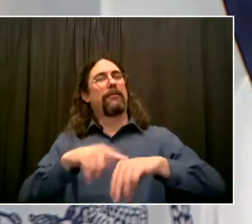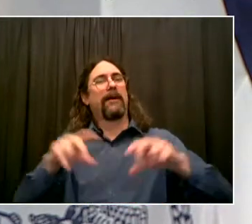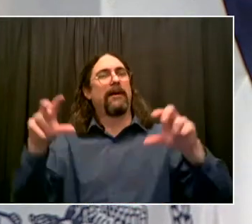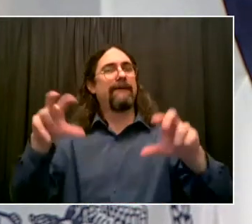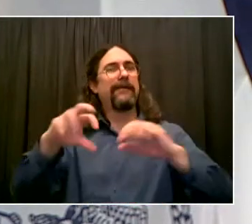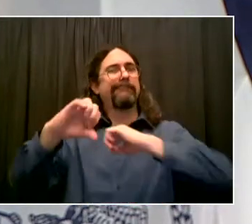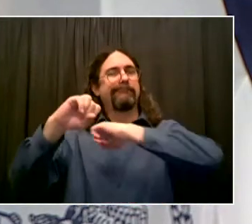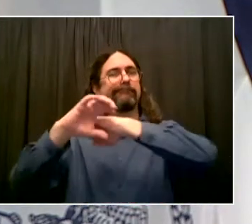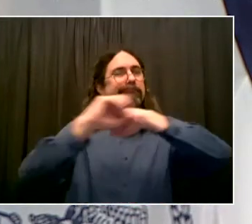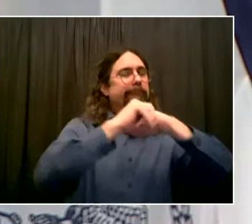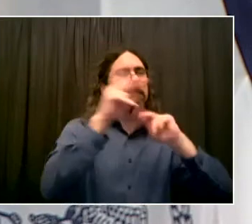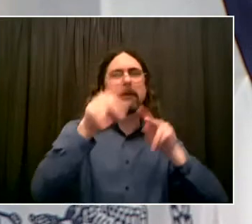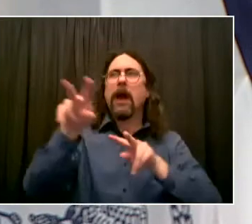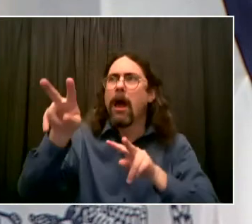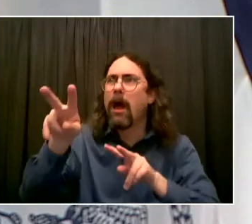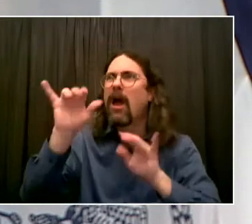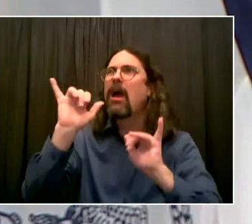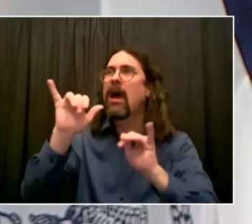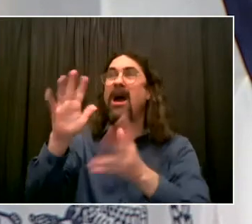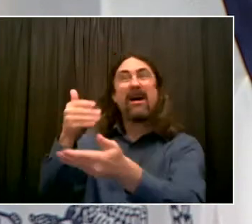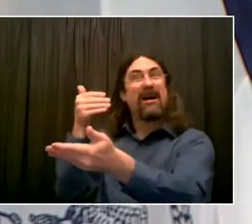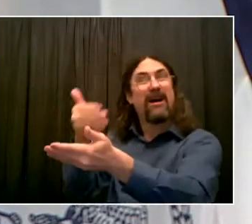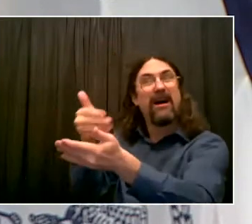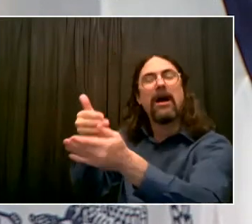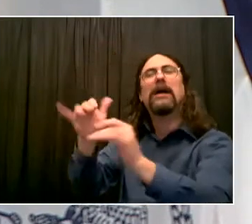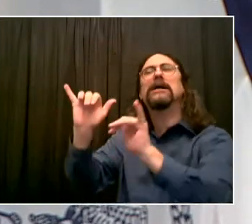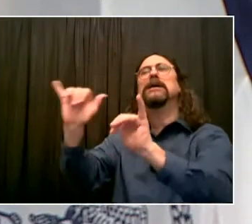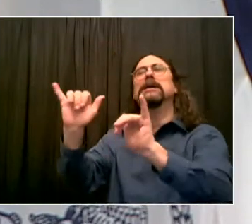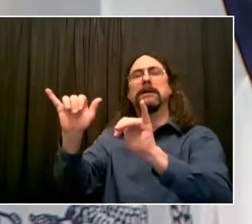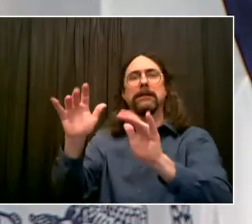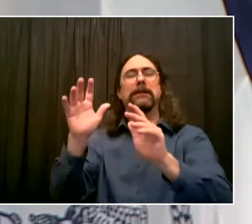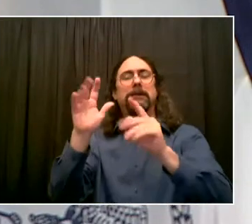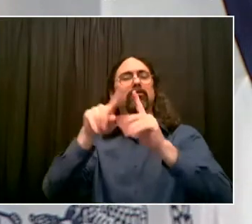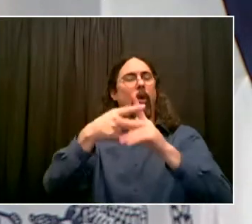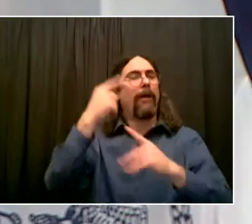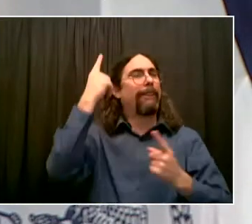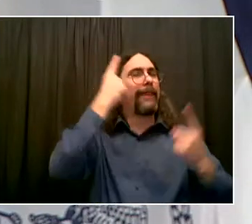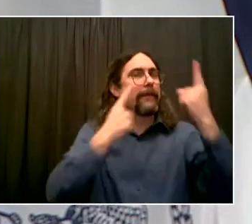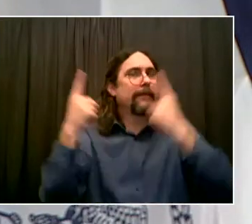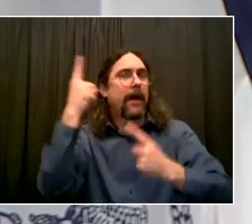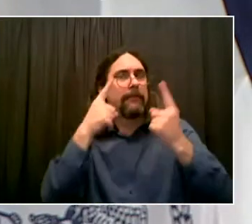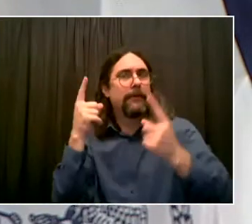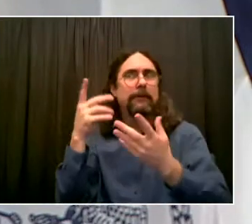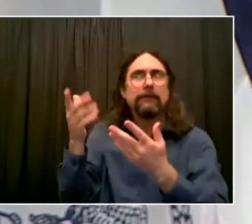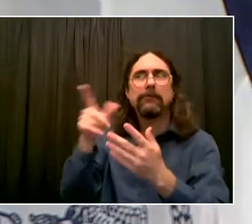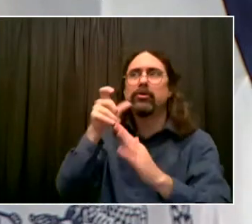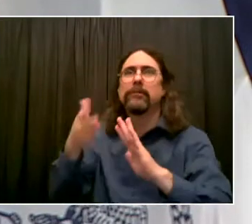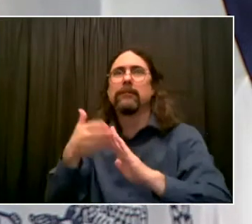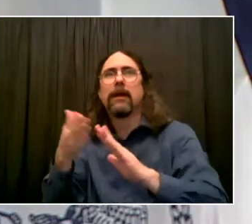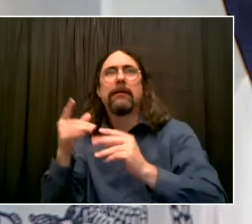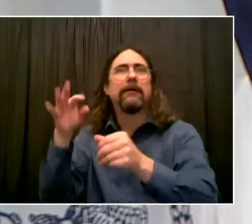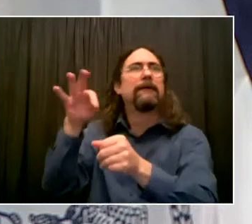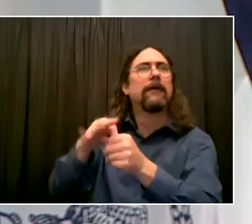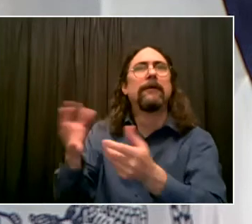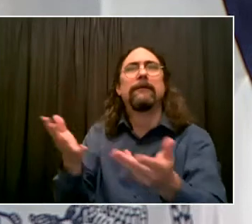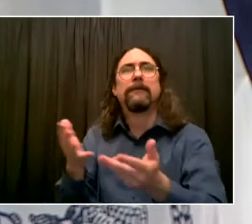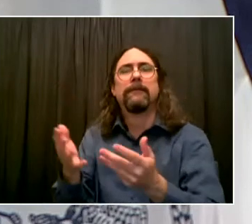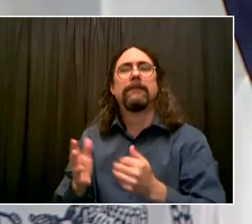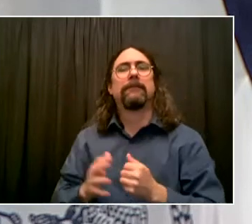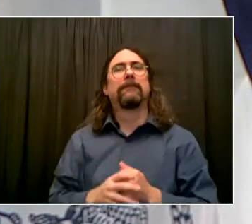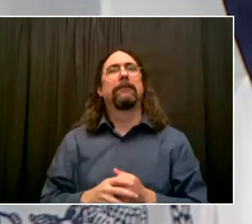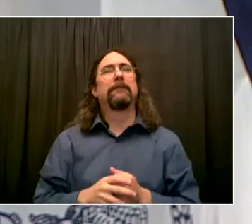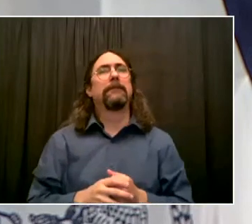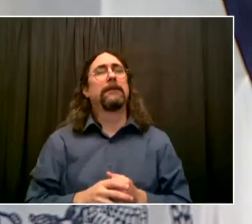we've formalized her role, and she certainly deserves it. We put big resources behind it for such a concentrated period of time.